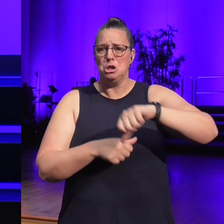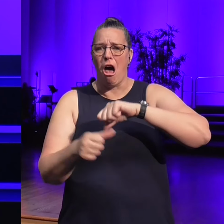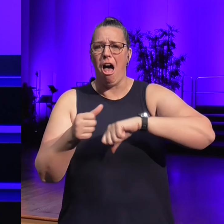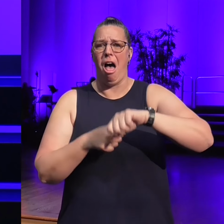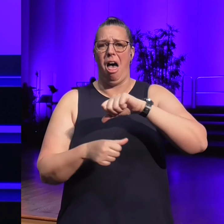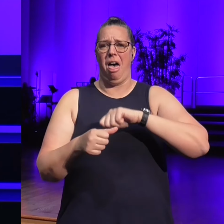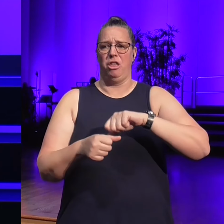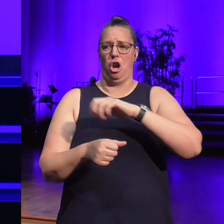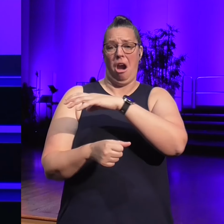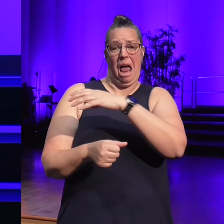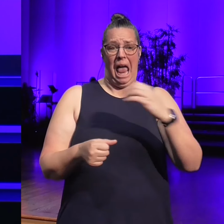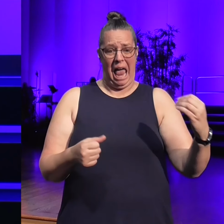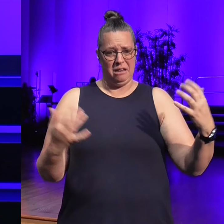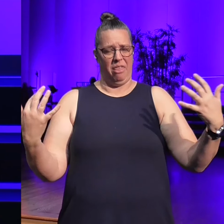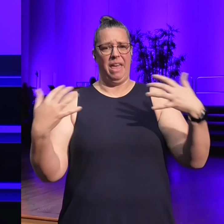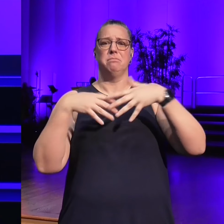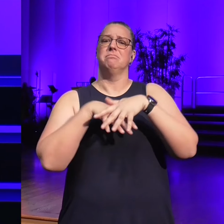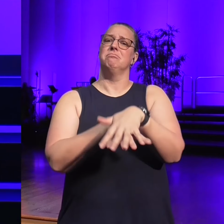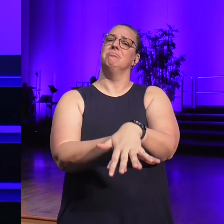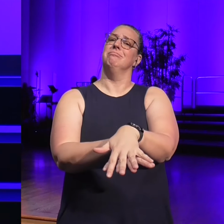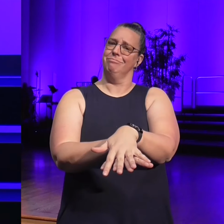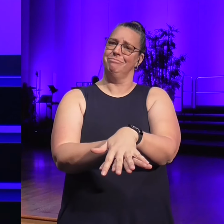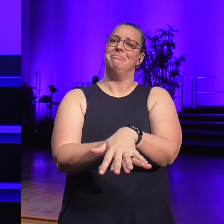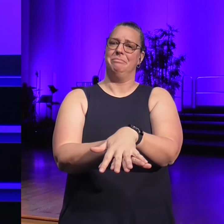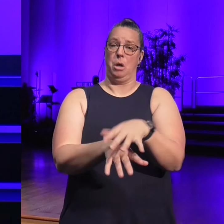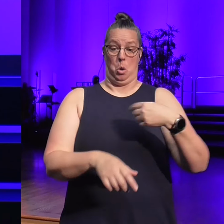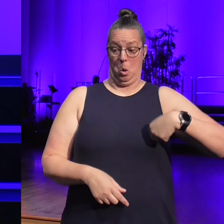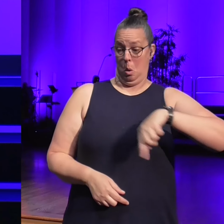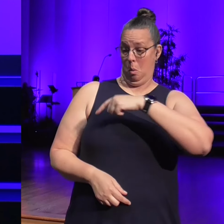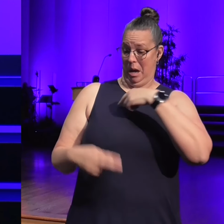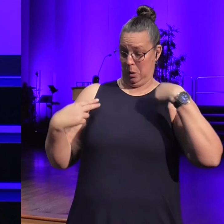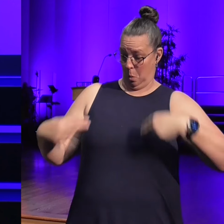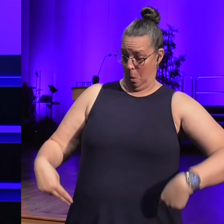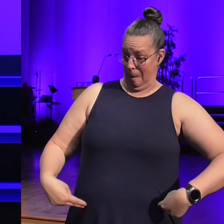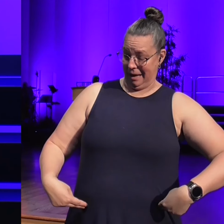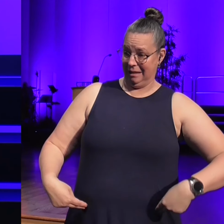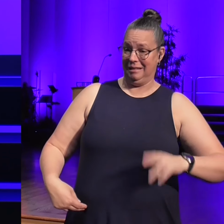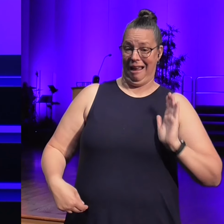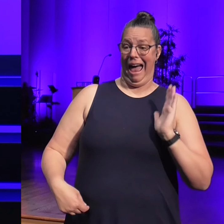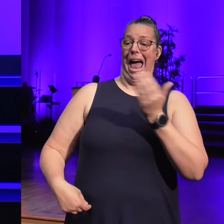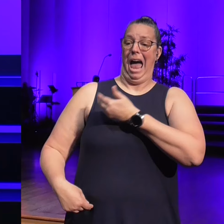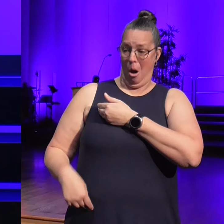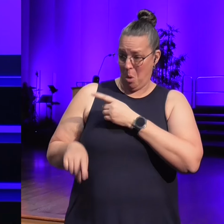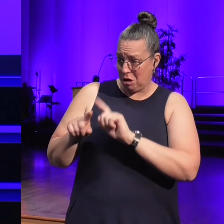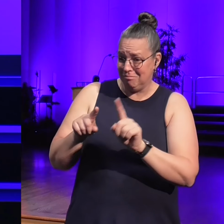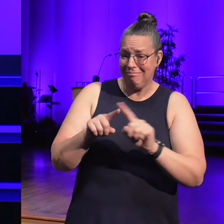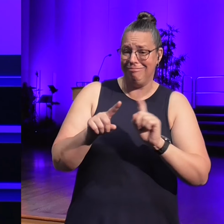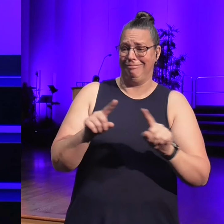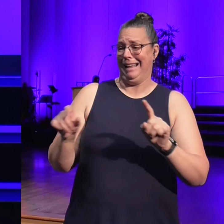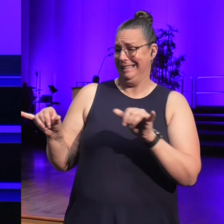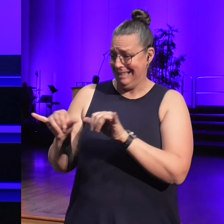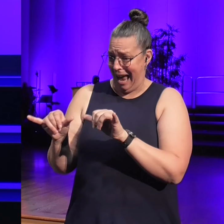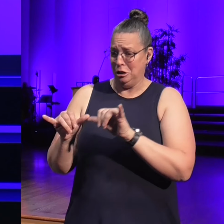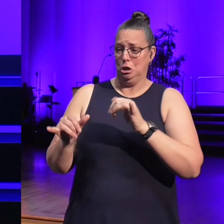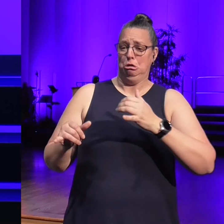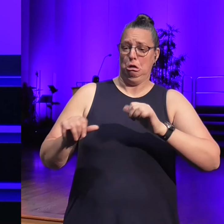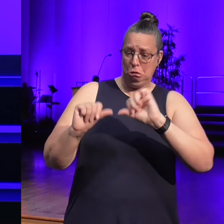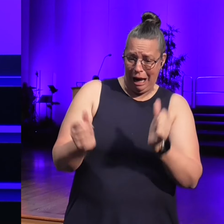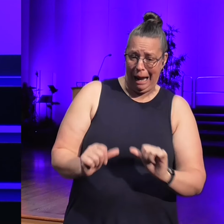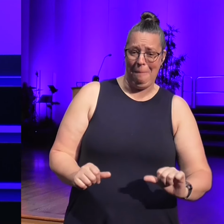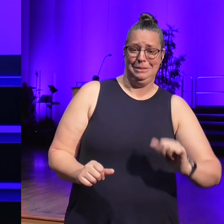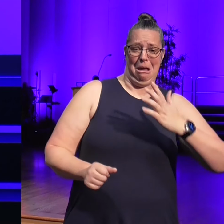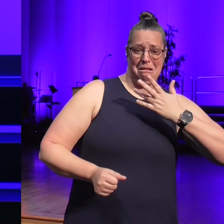and yet coexist in harmony. And we as humans, in all of our different sizes, shapes, and colors, we